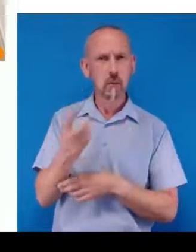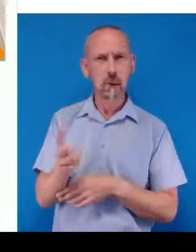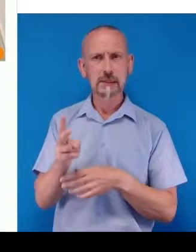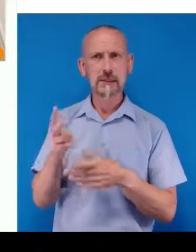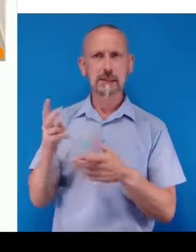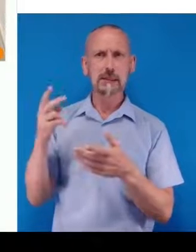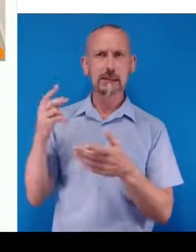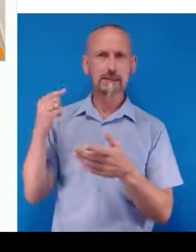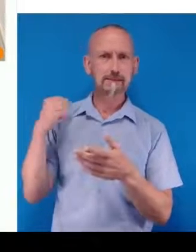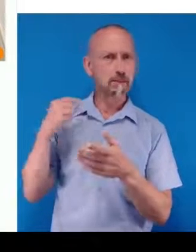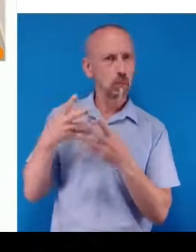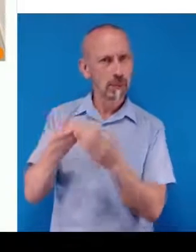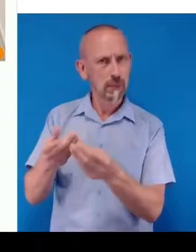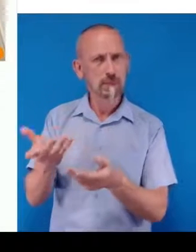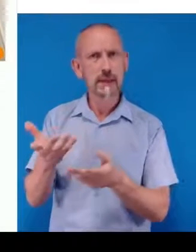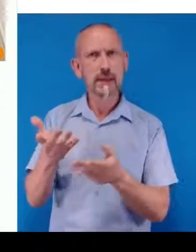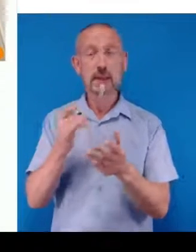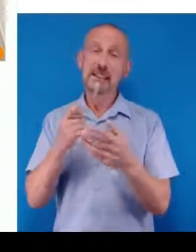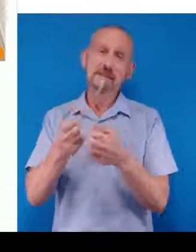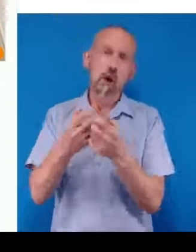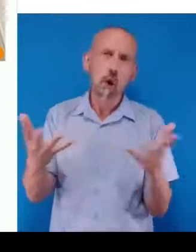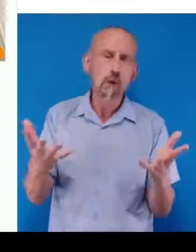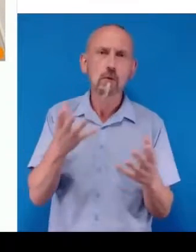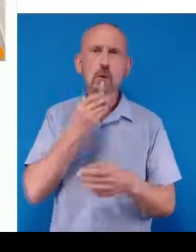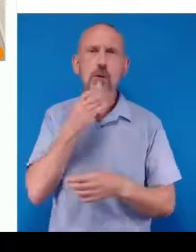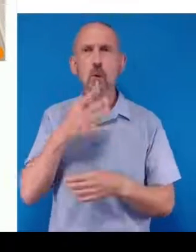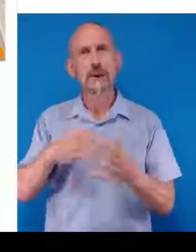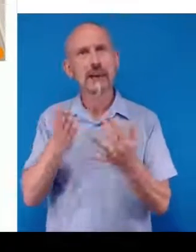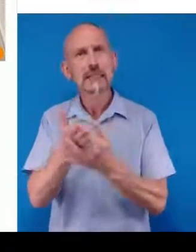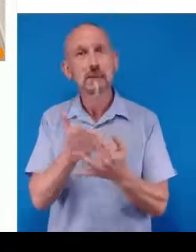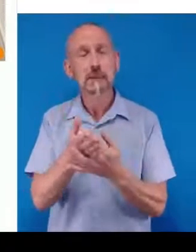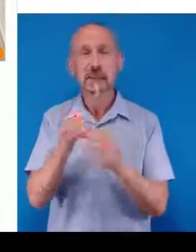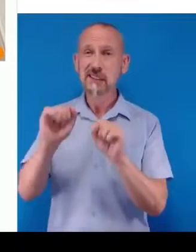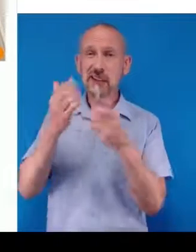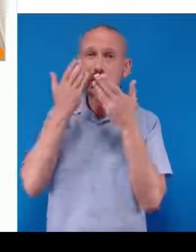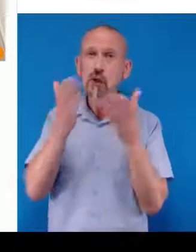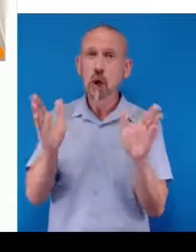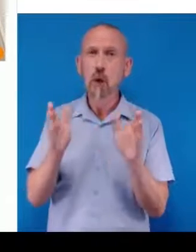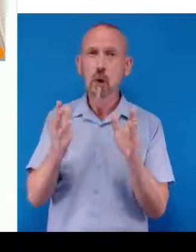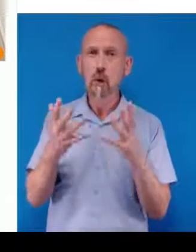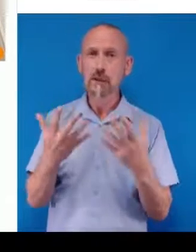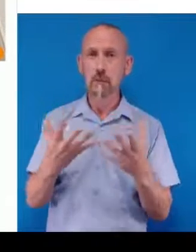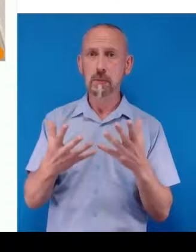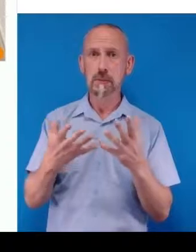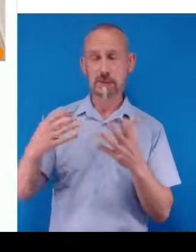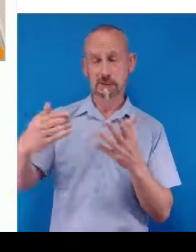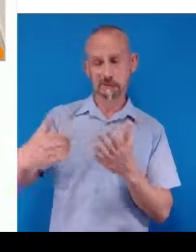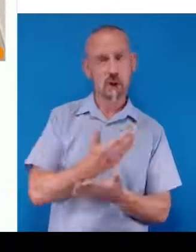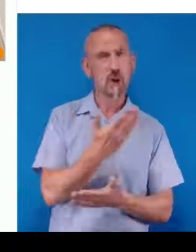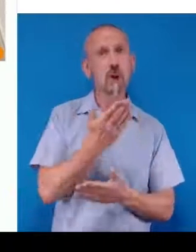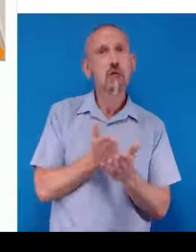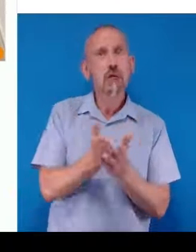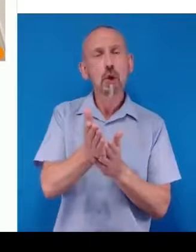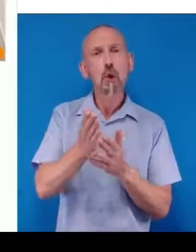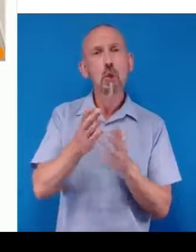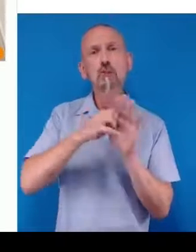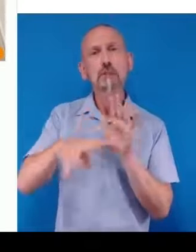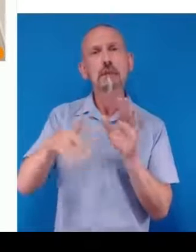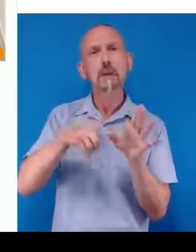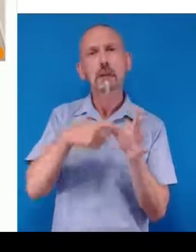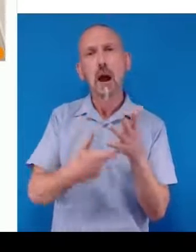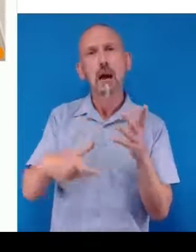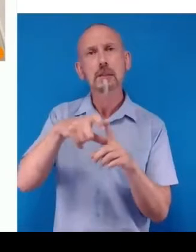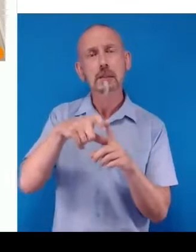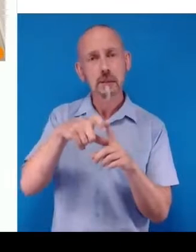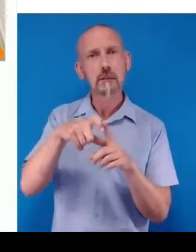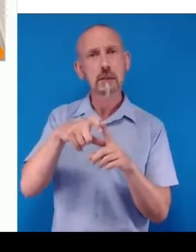AccessLOOP works brilliantly. The show today is running on StreamYard through AccessLOOP, and that's what everybody's going to be watching.